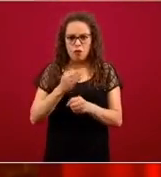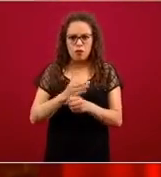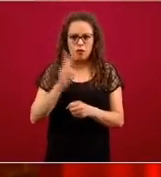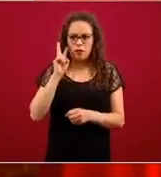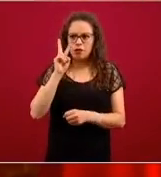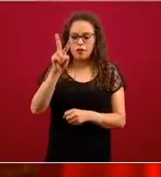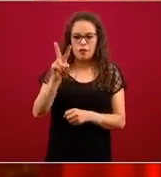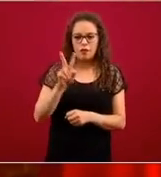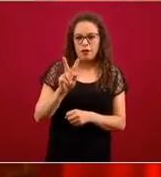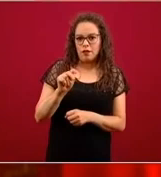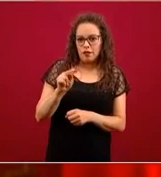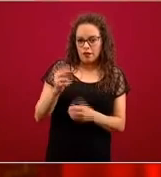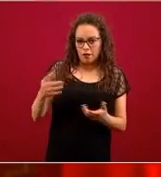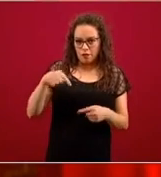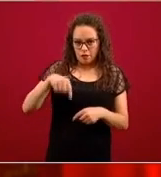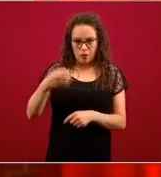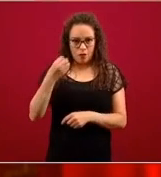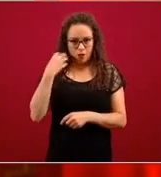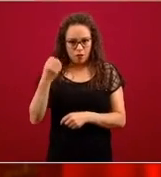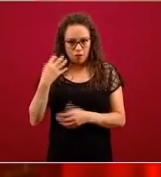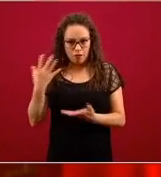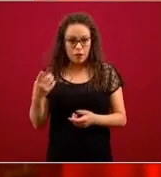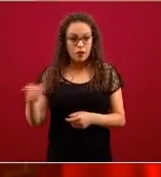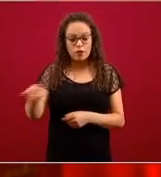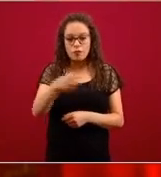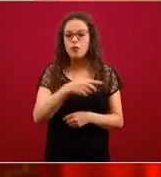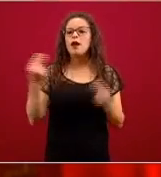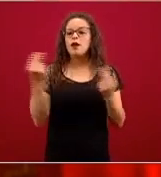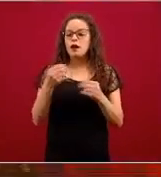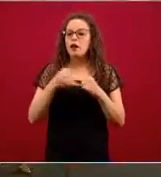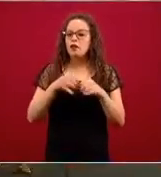to go urgently to the hospital.